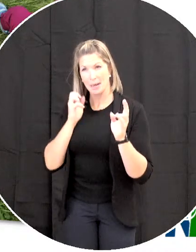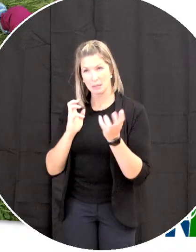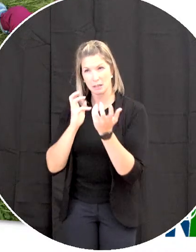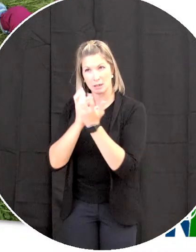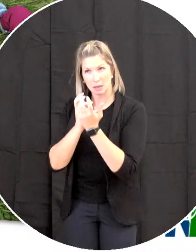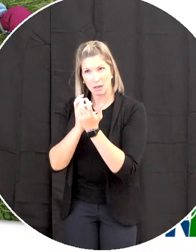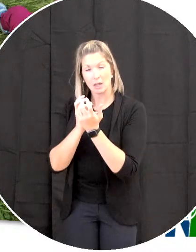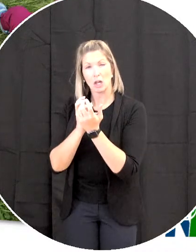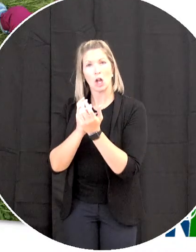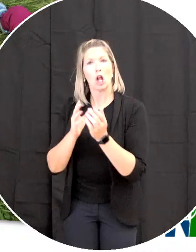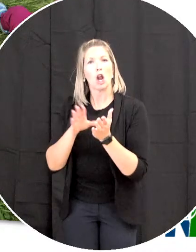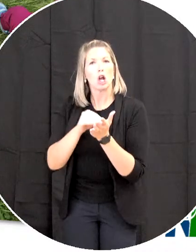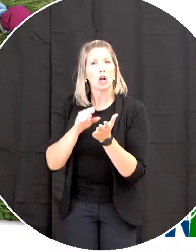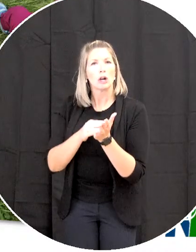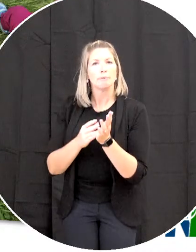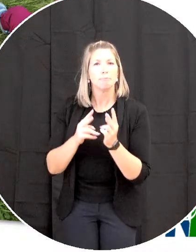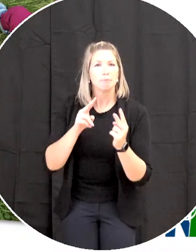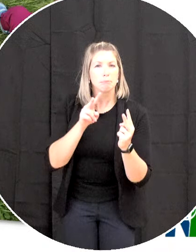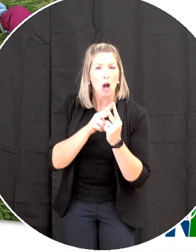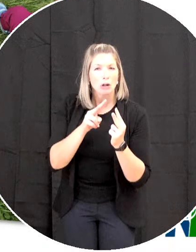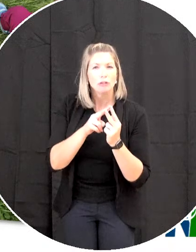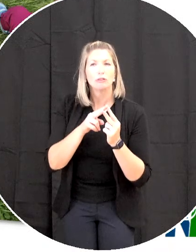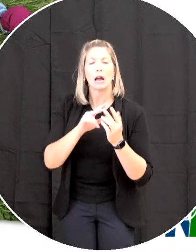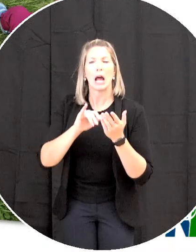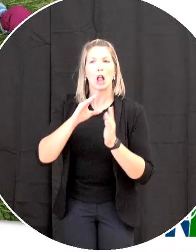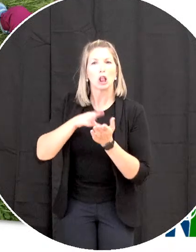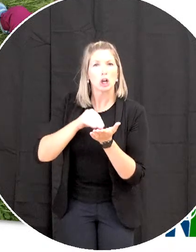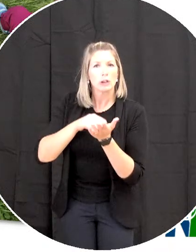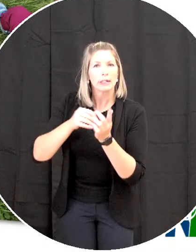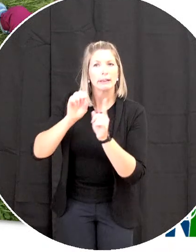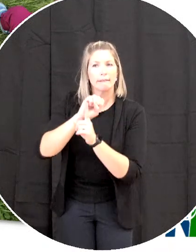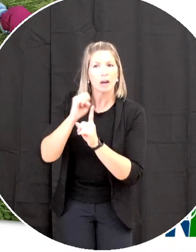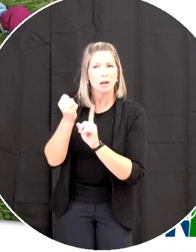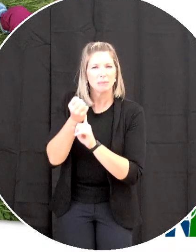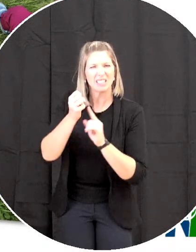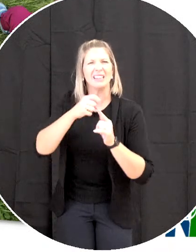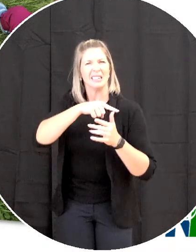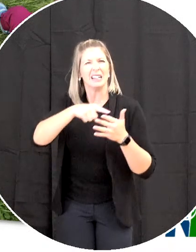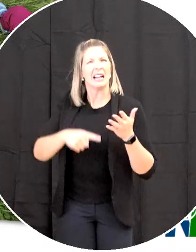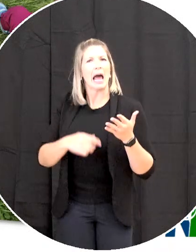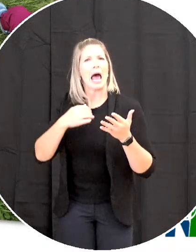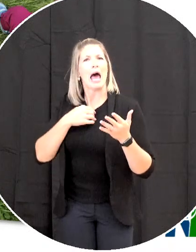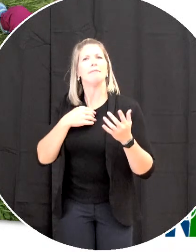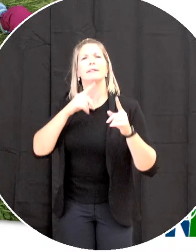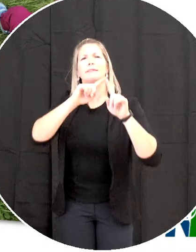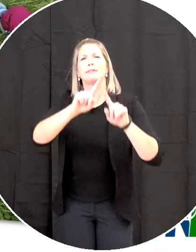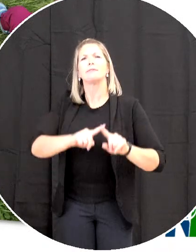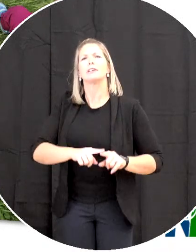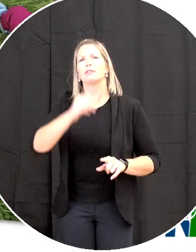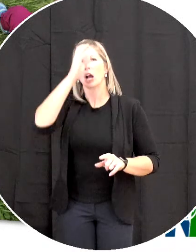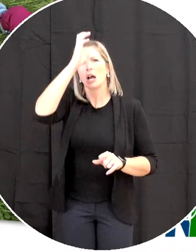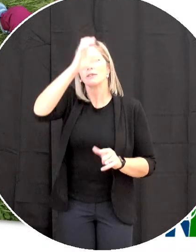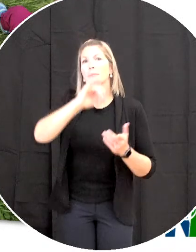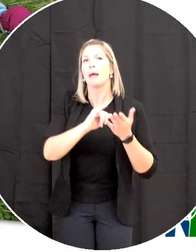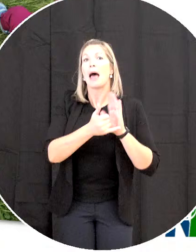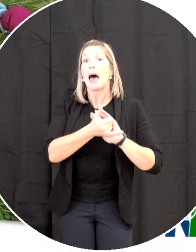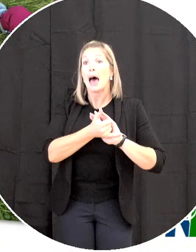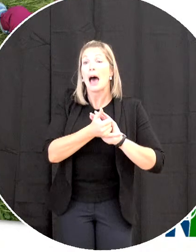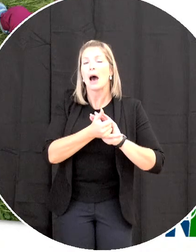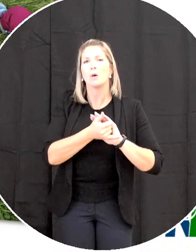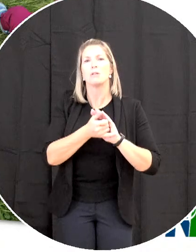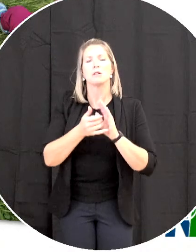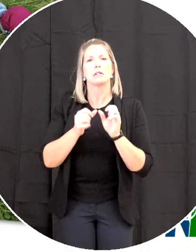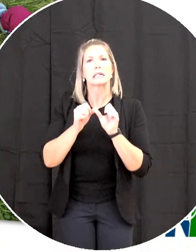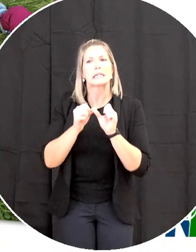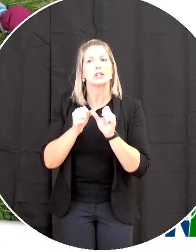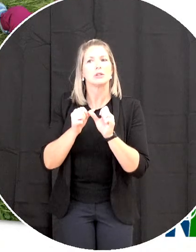learning partnerships, teaching practices, learning environment, and leveraging digital, which certainly everyone will appreciate. We certainly are leveraging digital